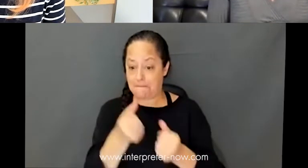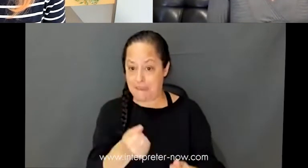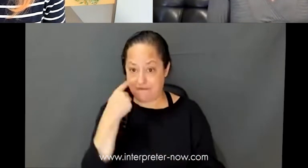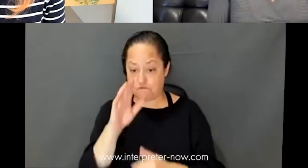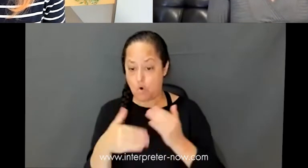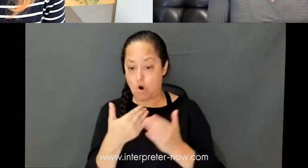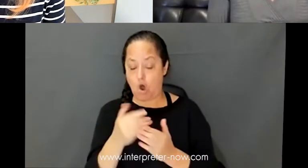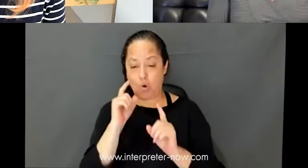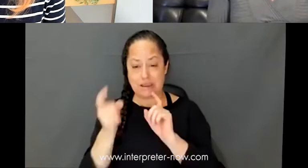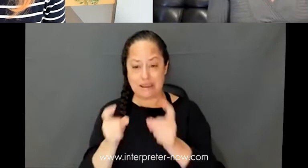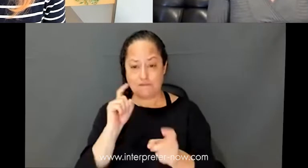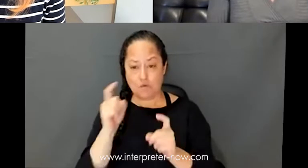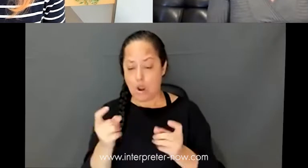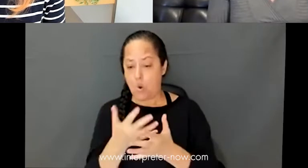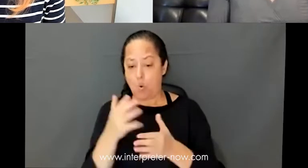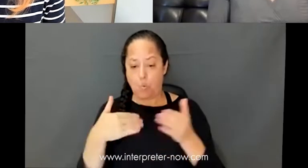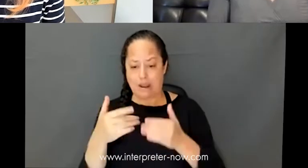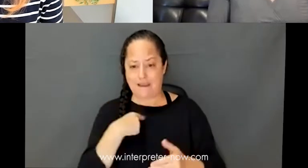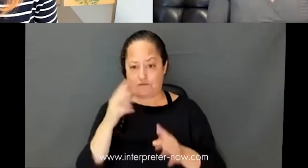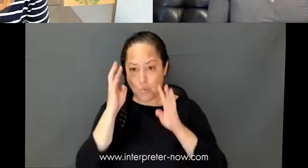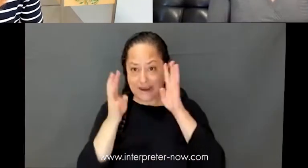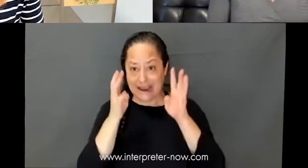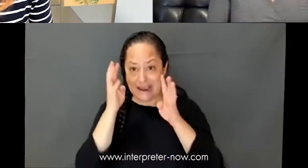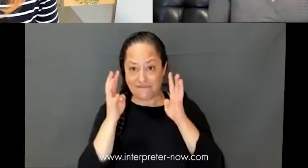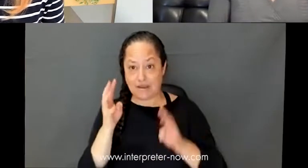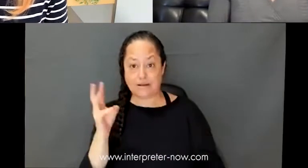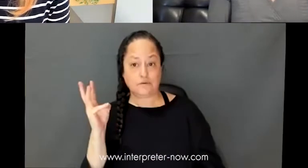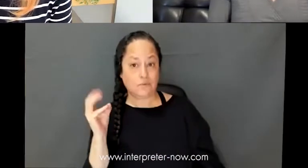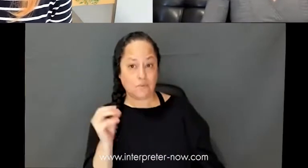whatever we invent. Wow.